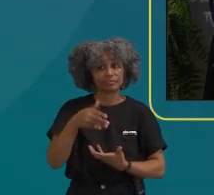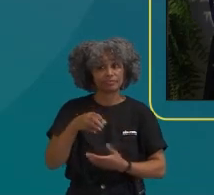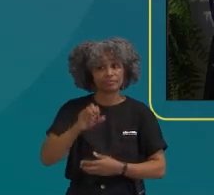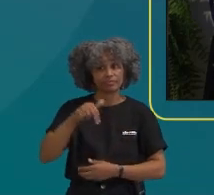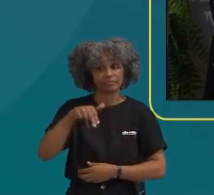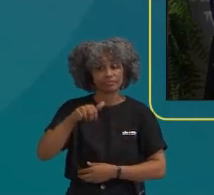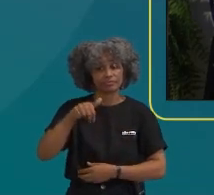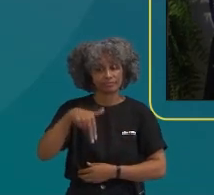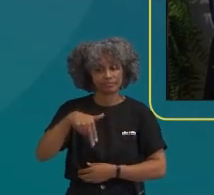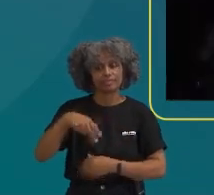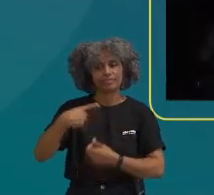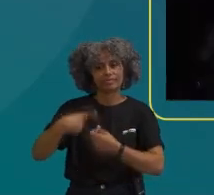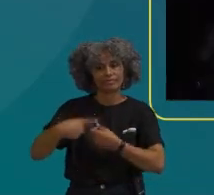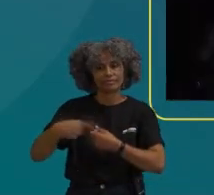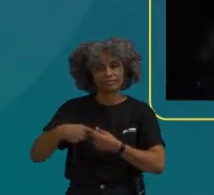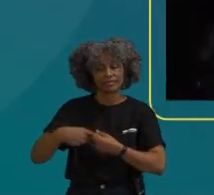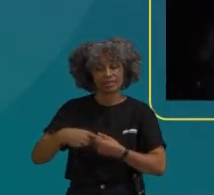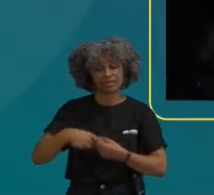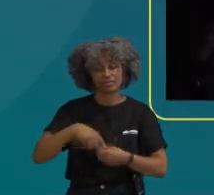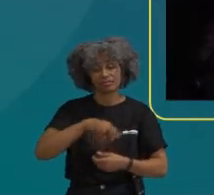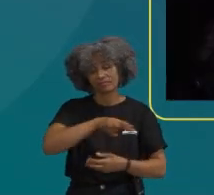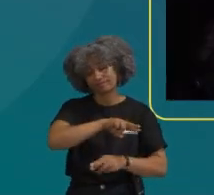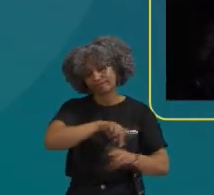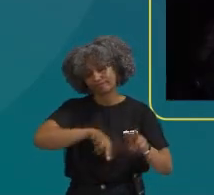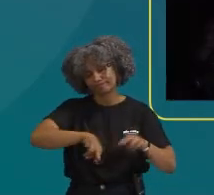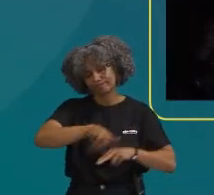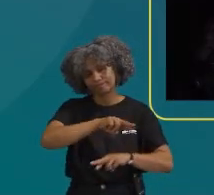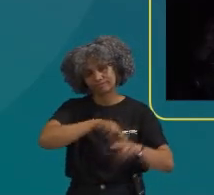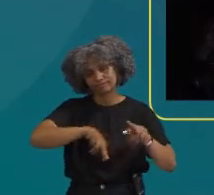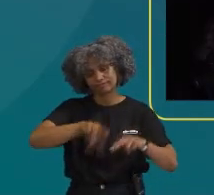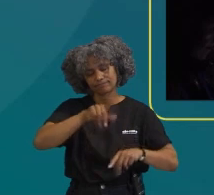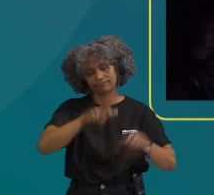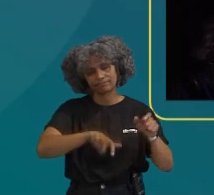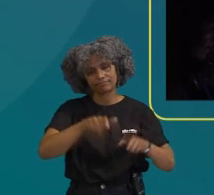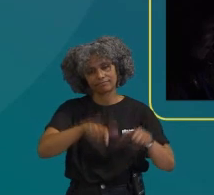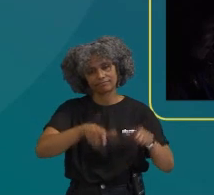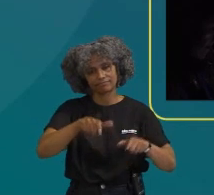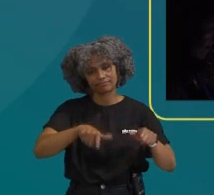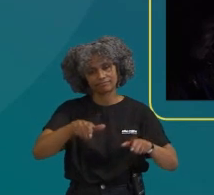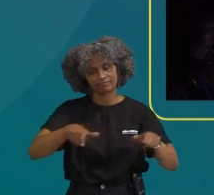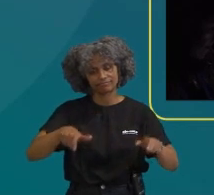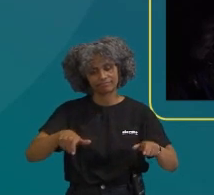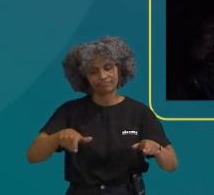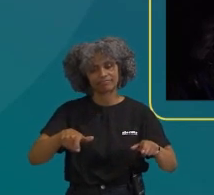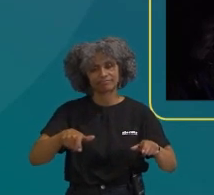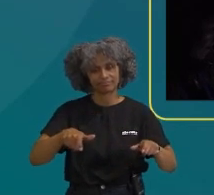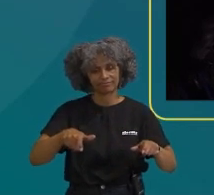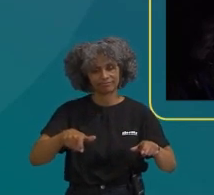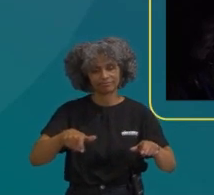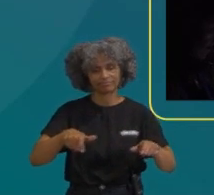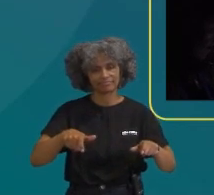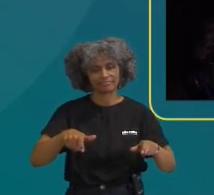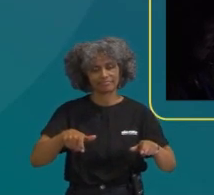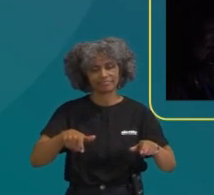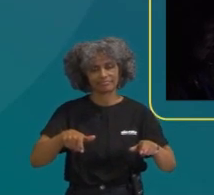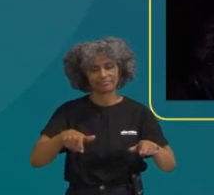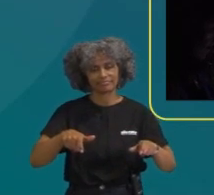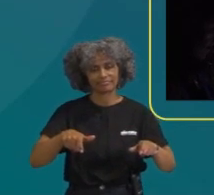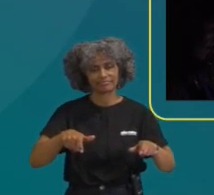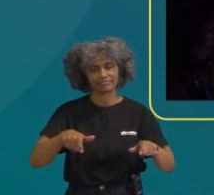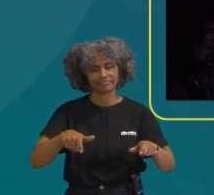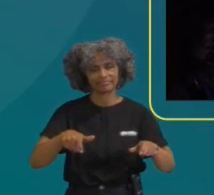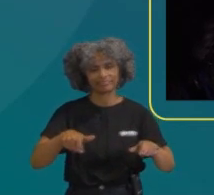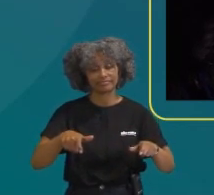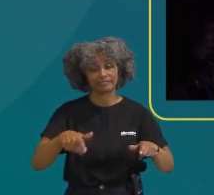920,000 and located next to the national capital Seoul, is currently leading the fourth industrial